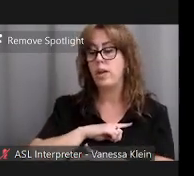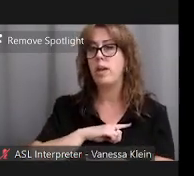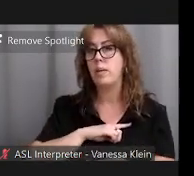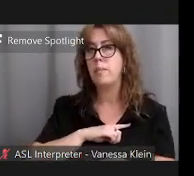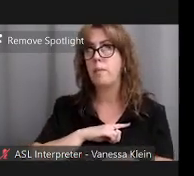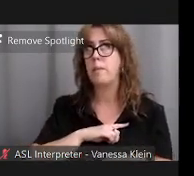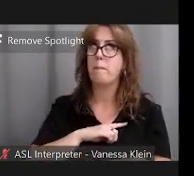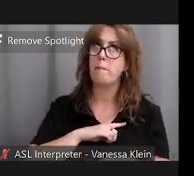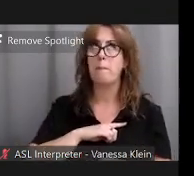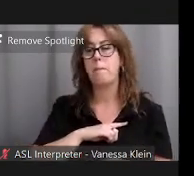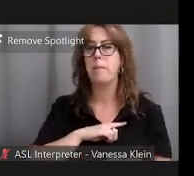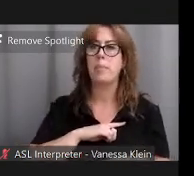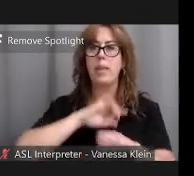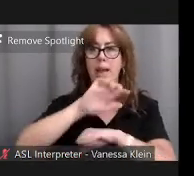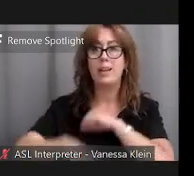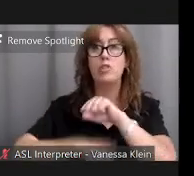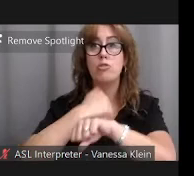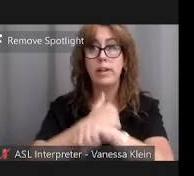of guest curator,